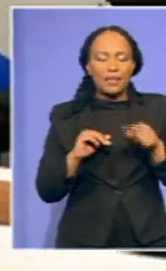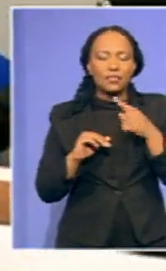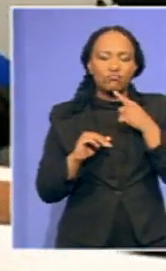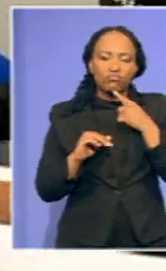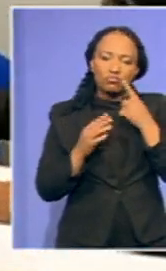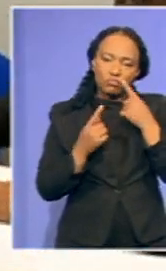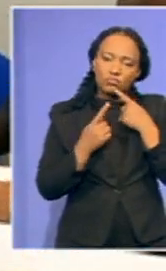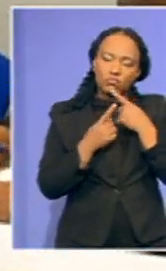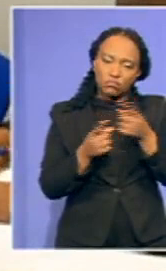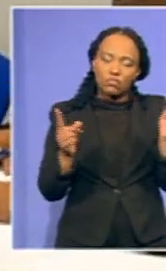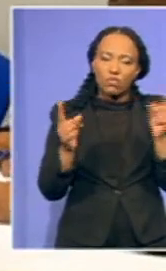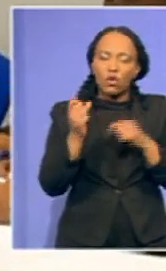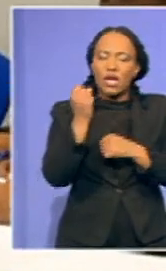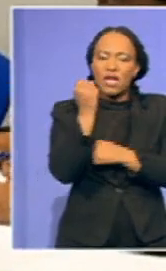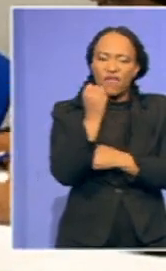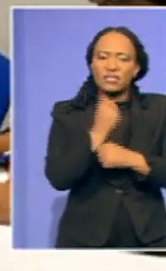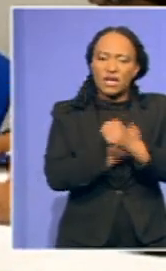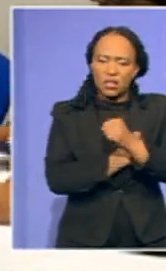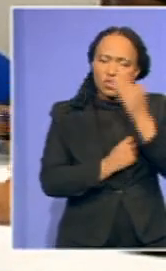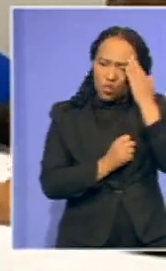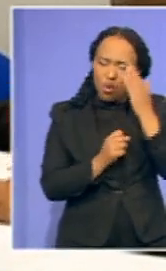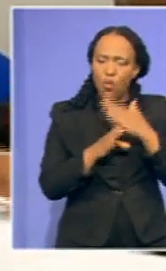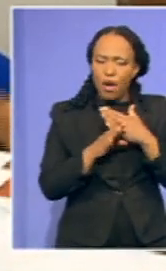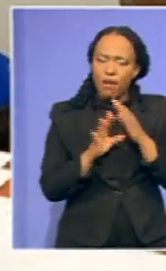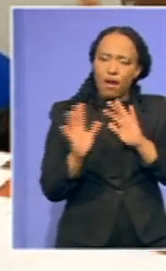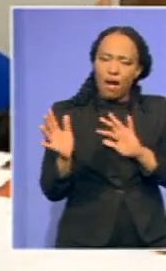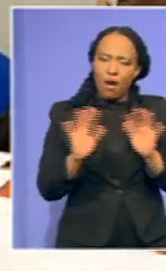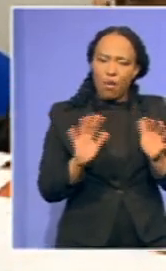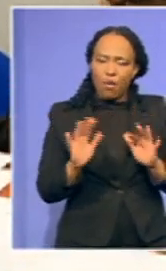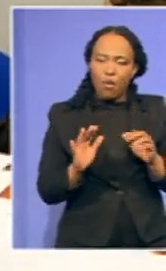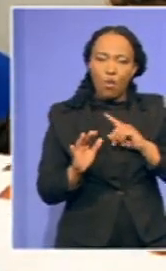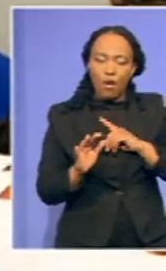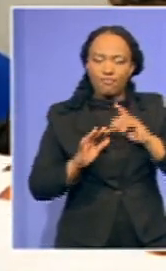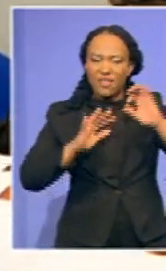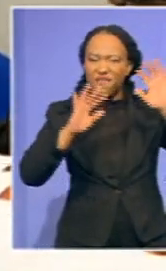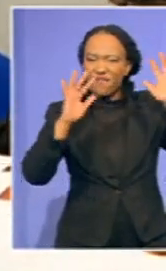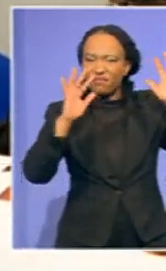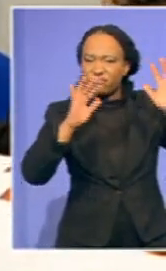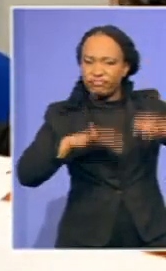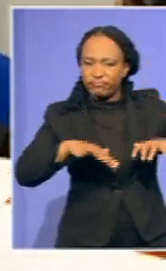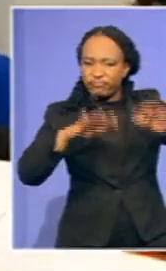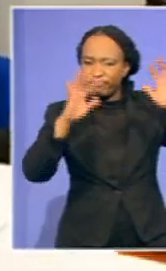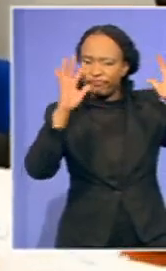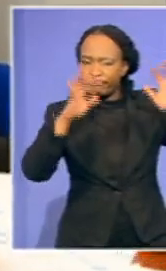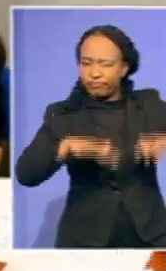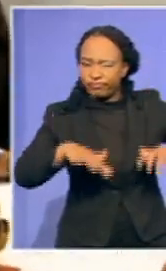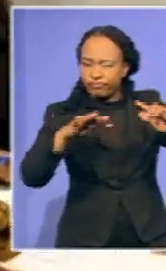infrastructure. You know, if there's anything at all that this floods have done, it created an awareness